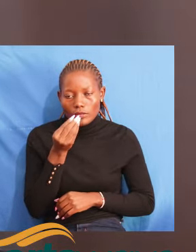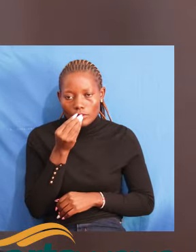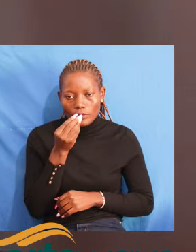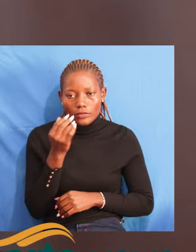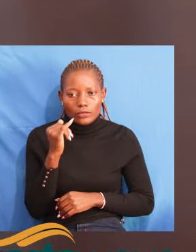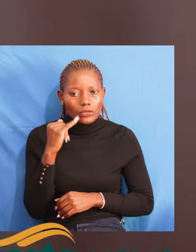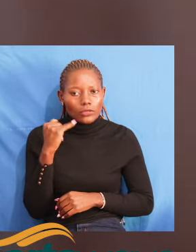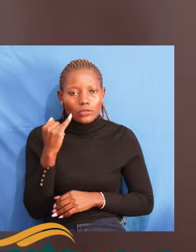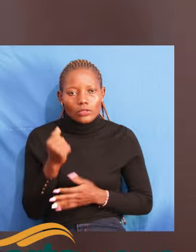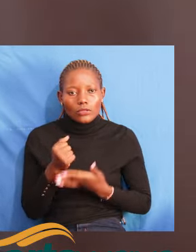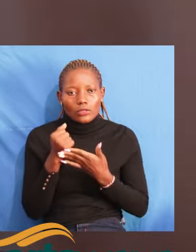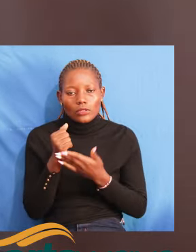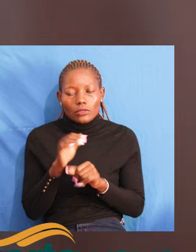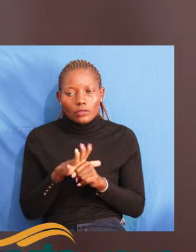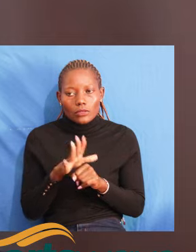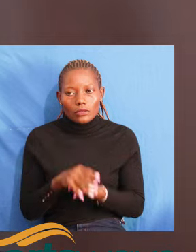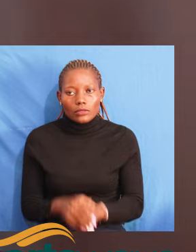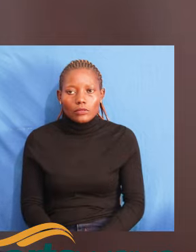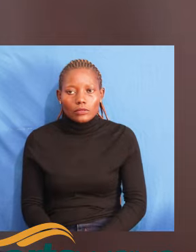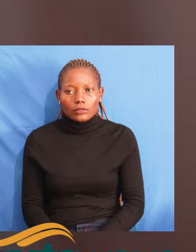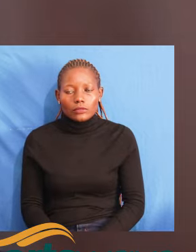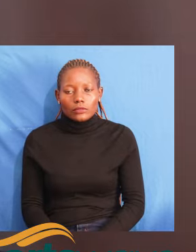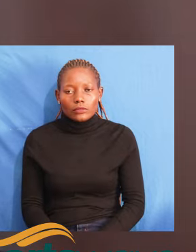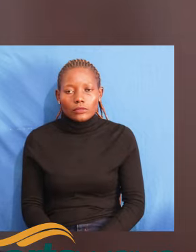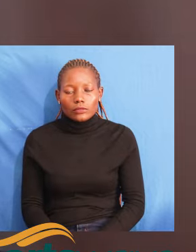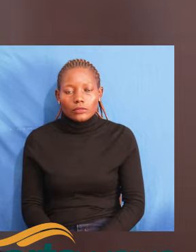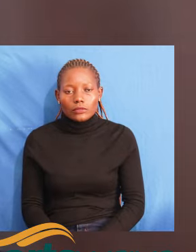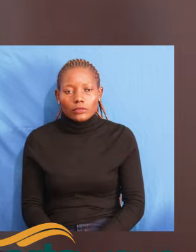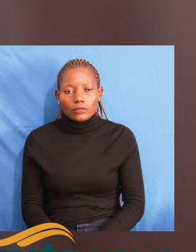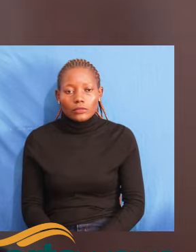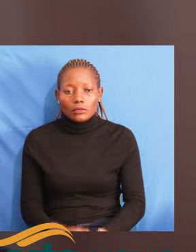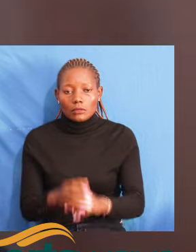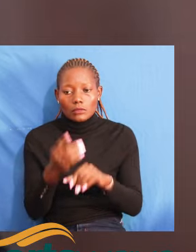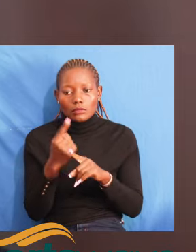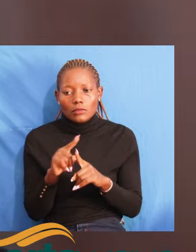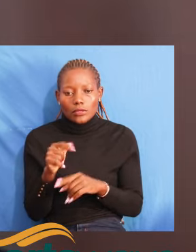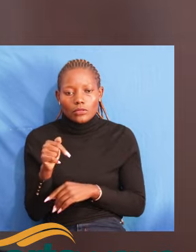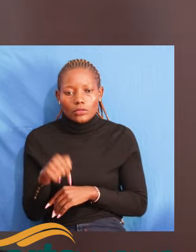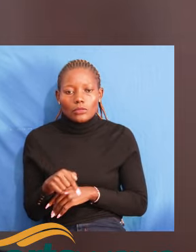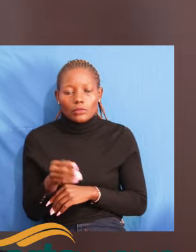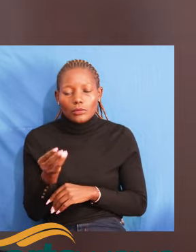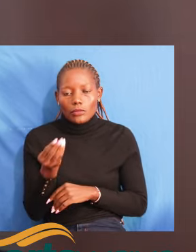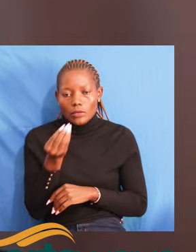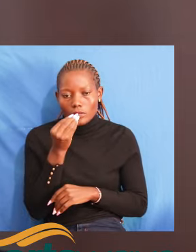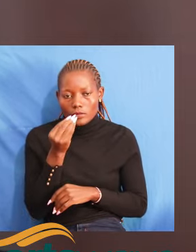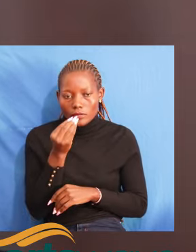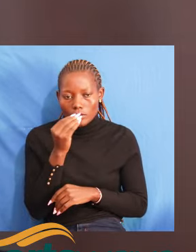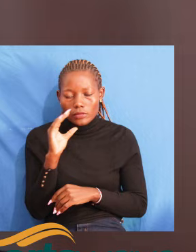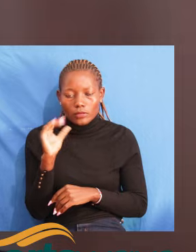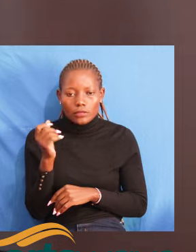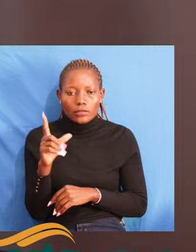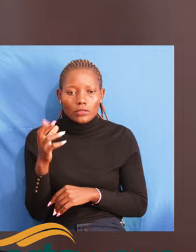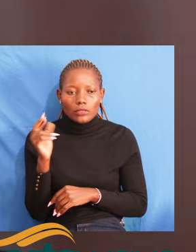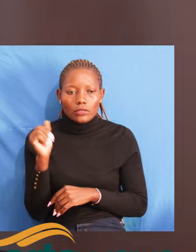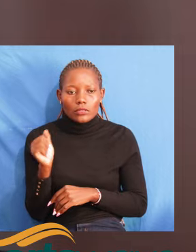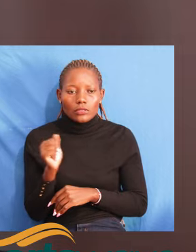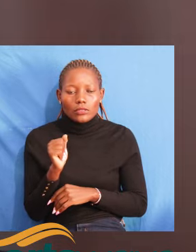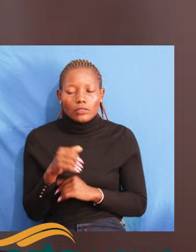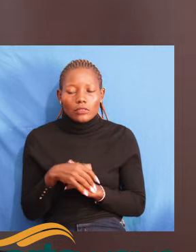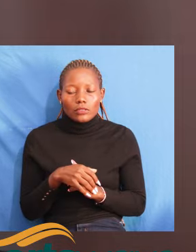juice helps you with that. Still you need to take enough amount of calories from foods,